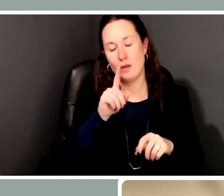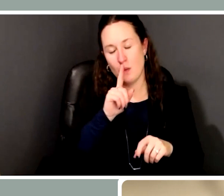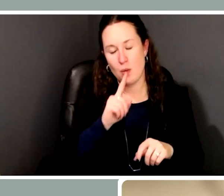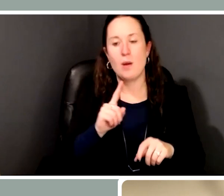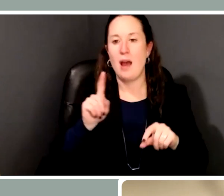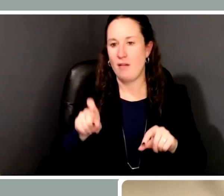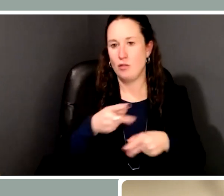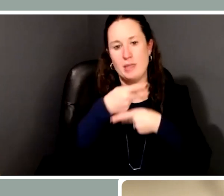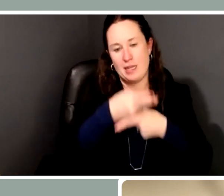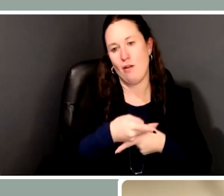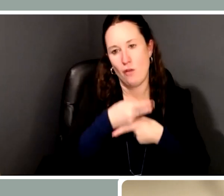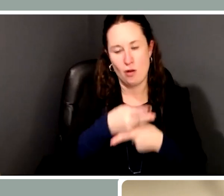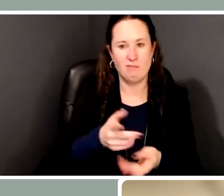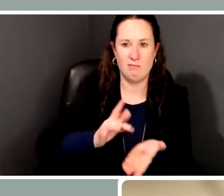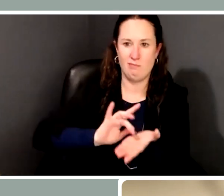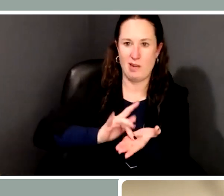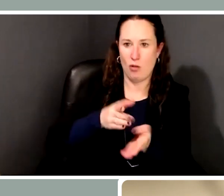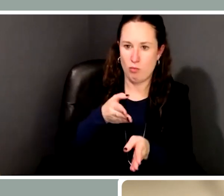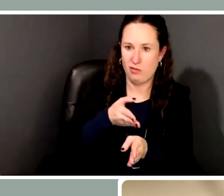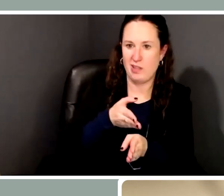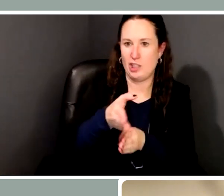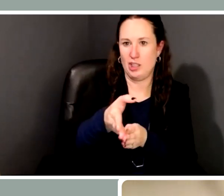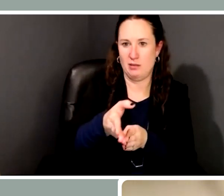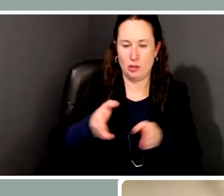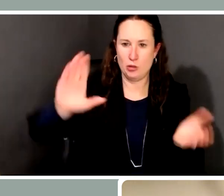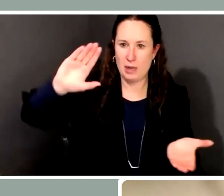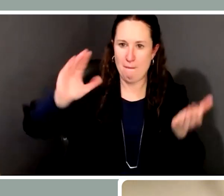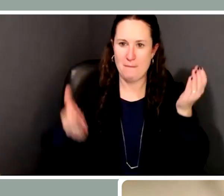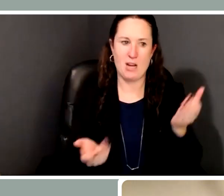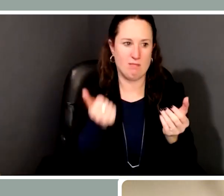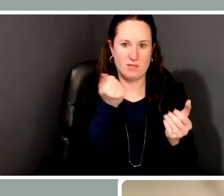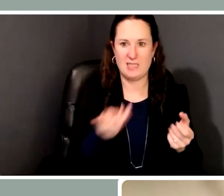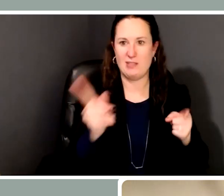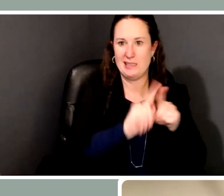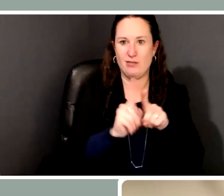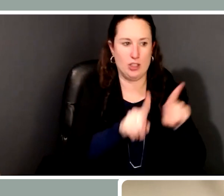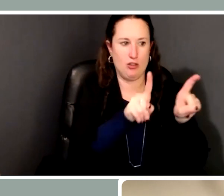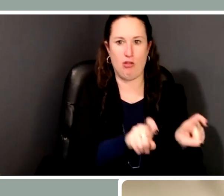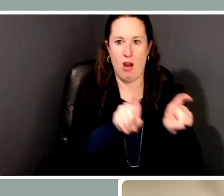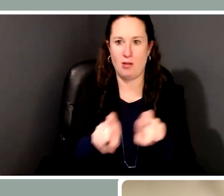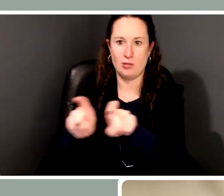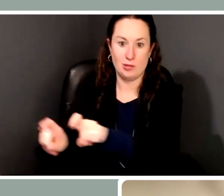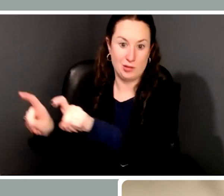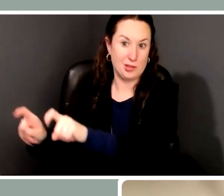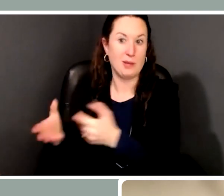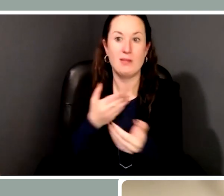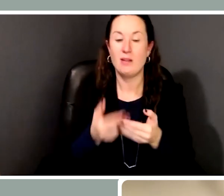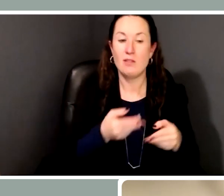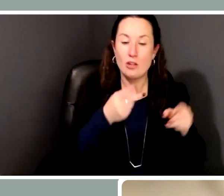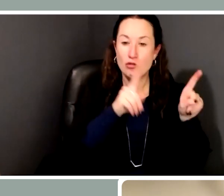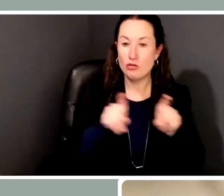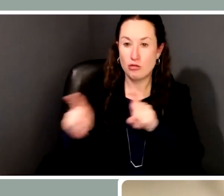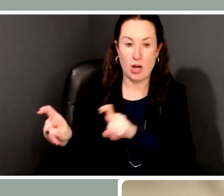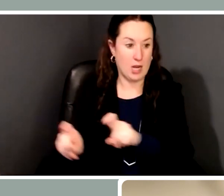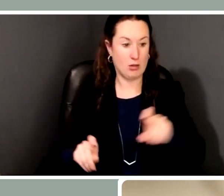medical profession to compare across trials. So even if trials were done in exact what looked like the similar setting,